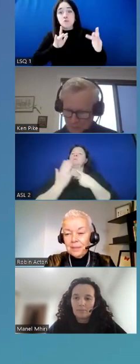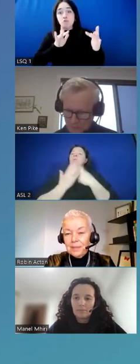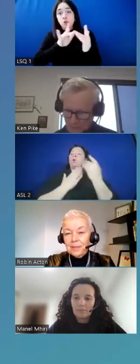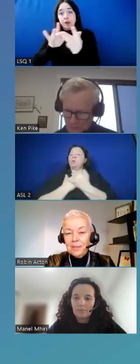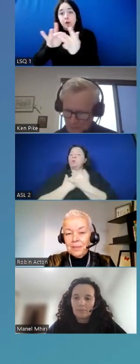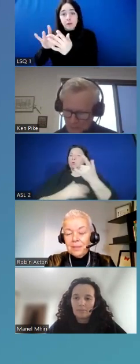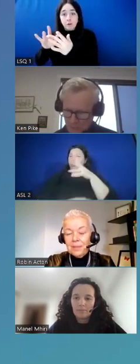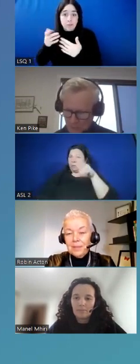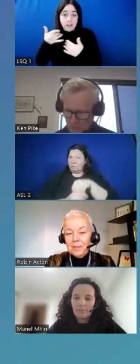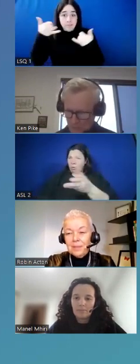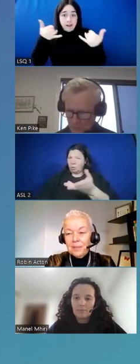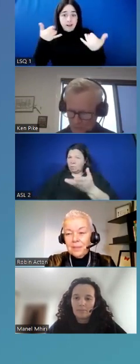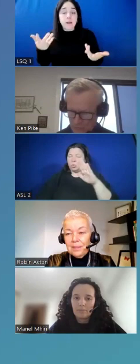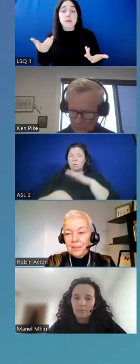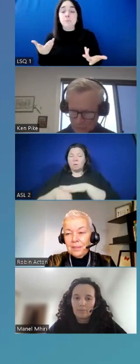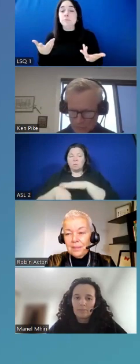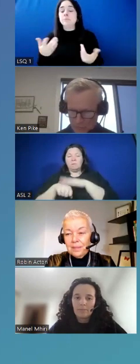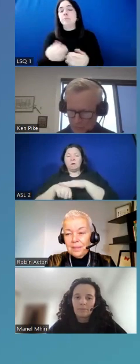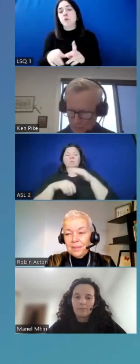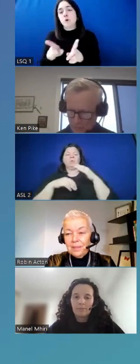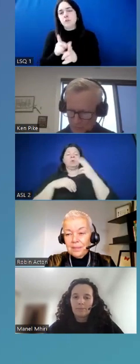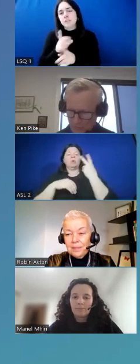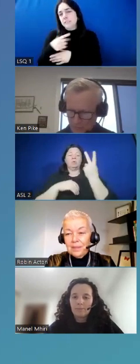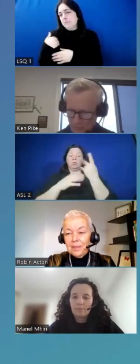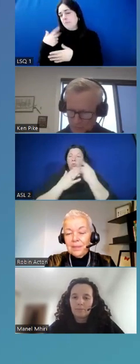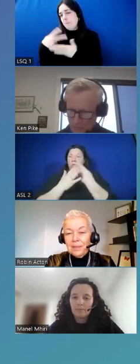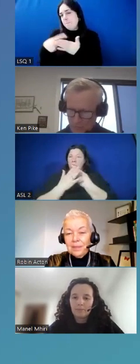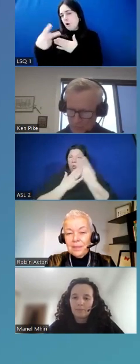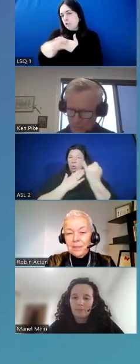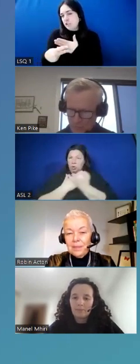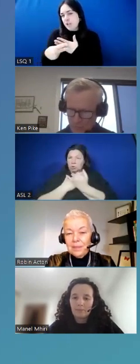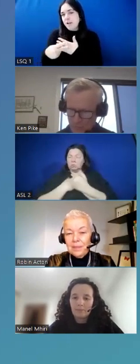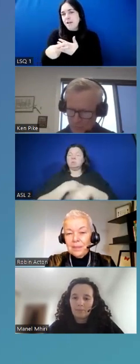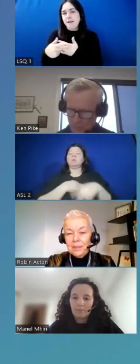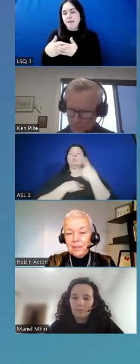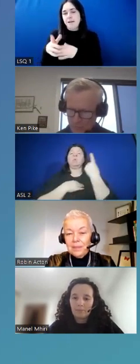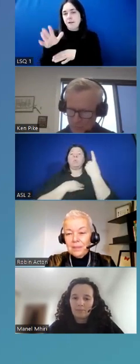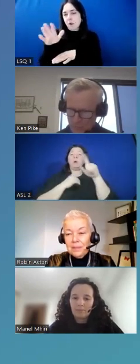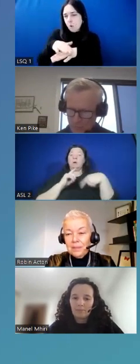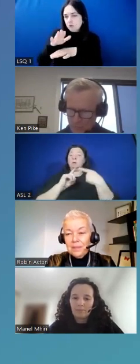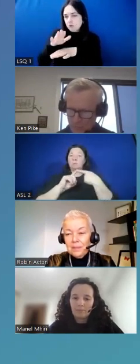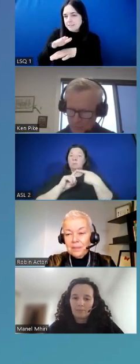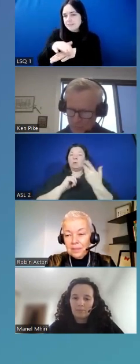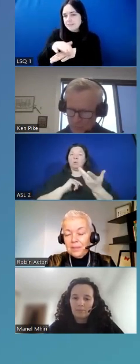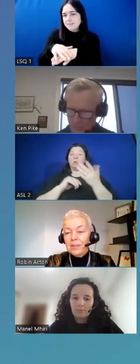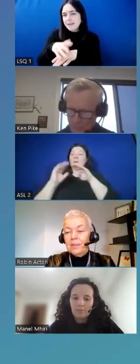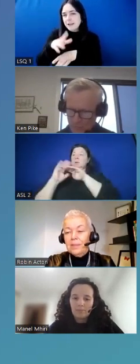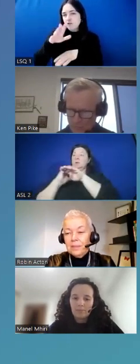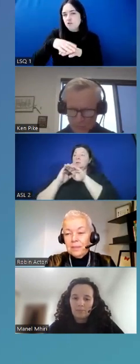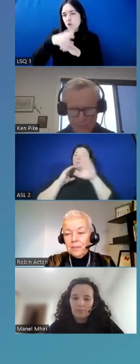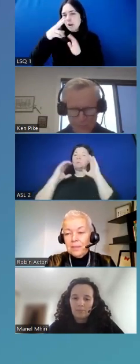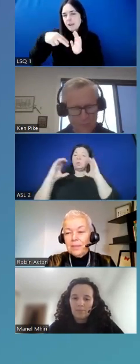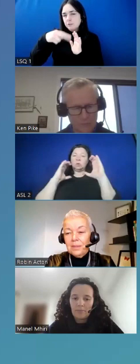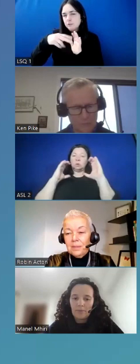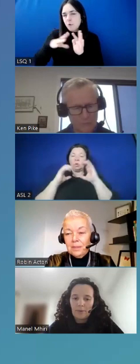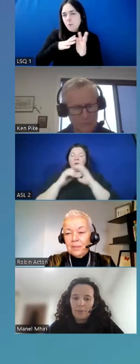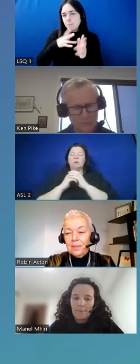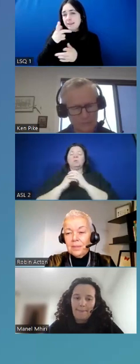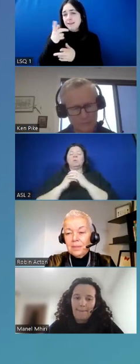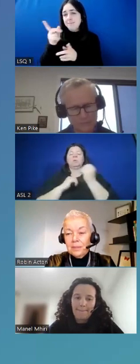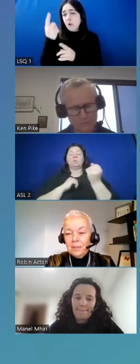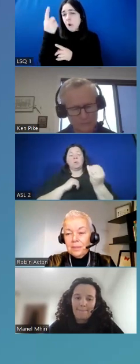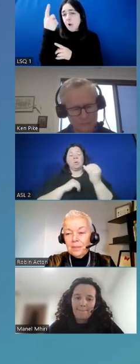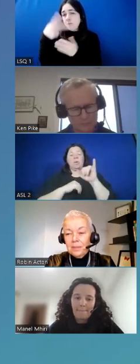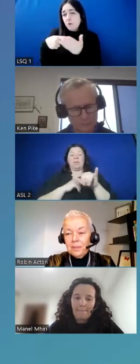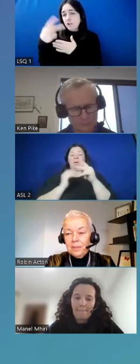been involved in. You've been the advisor on 2 projects, and one of them is about accessible communication. So